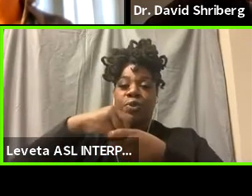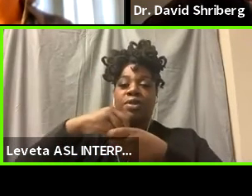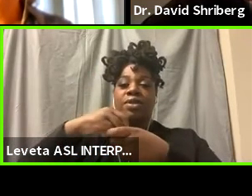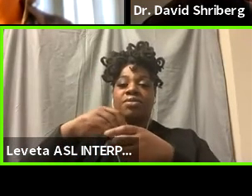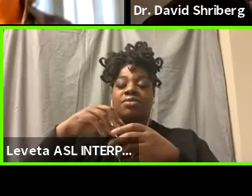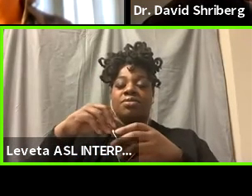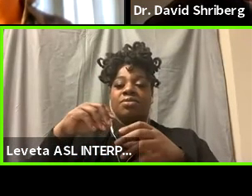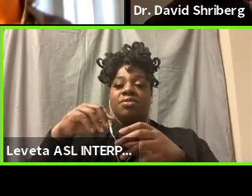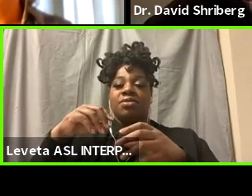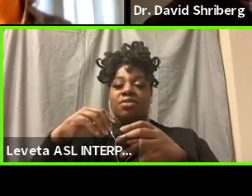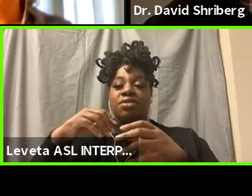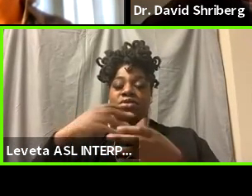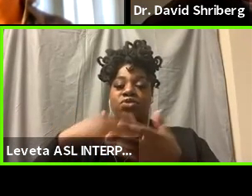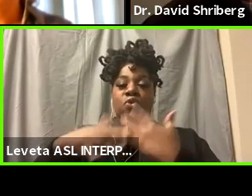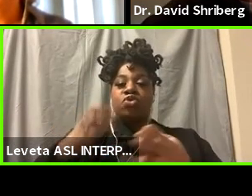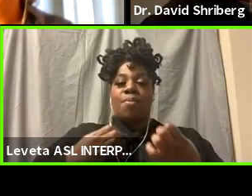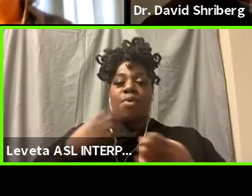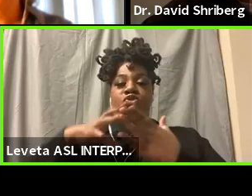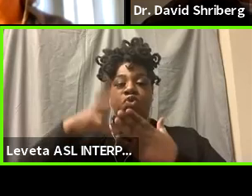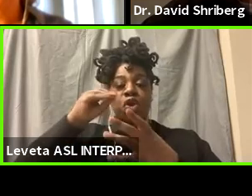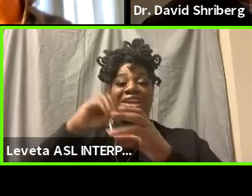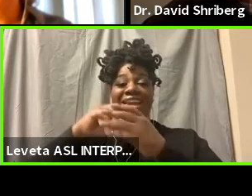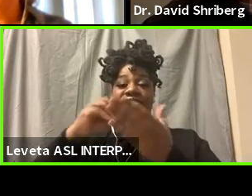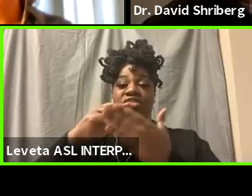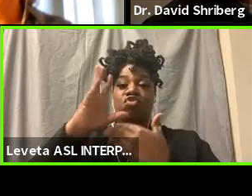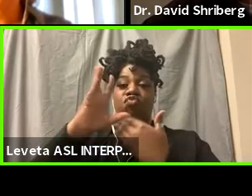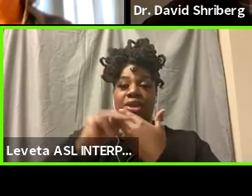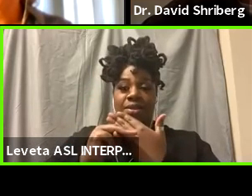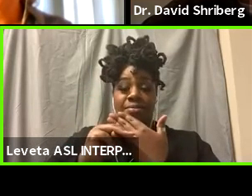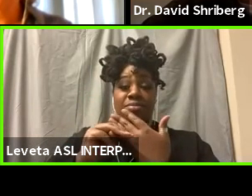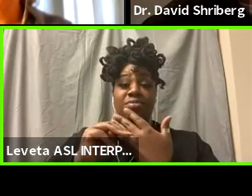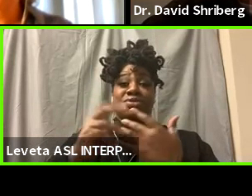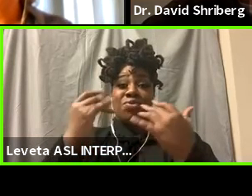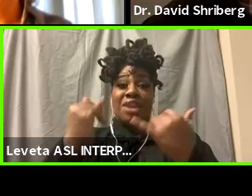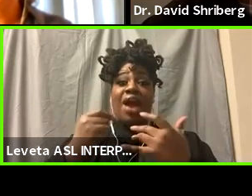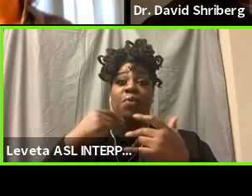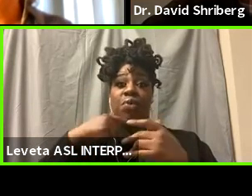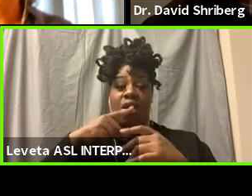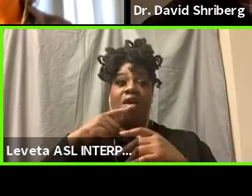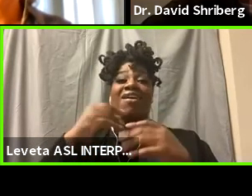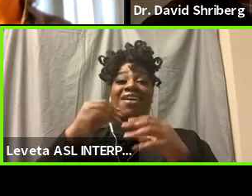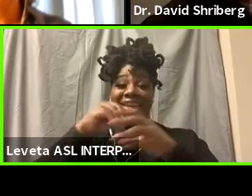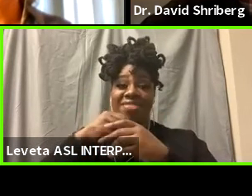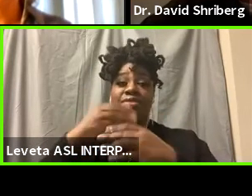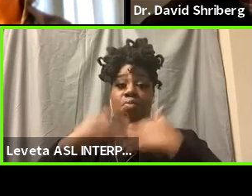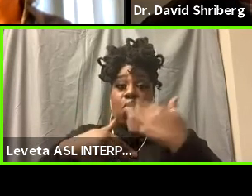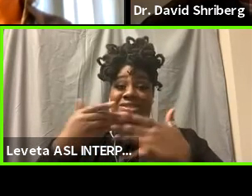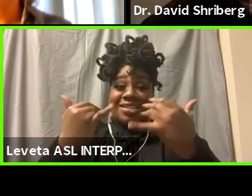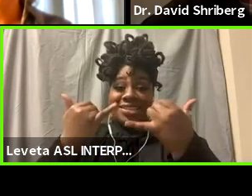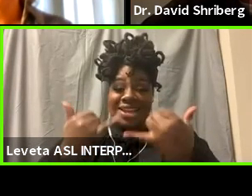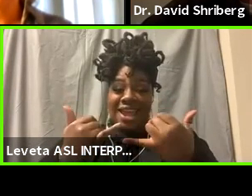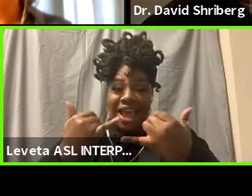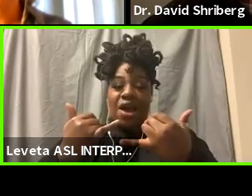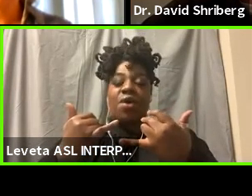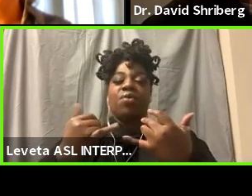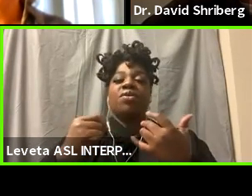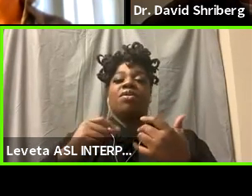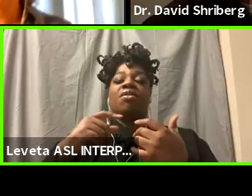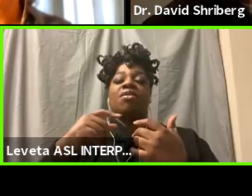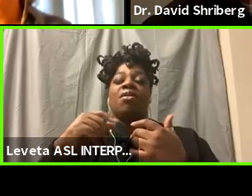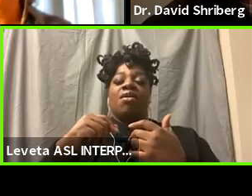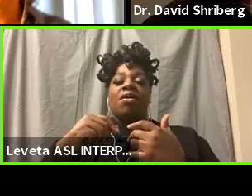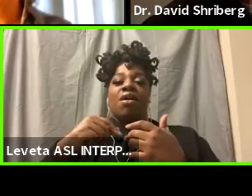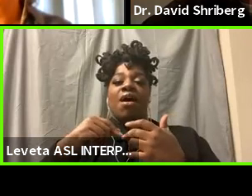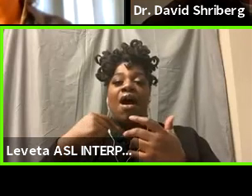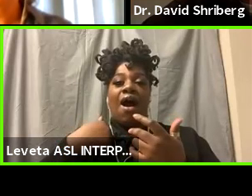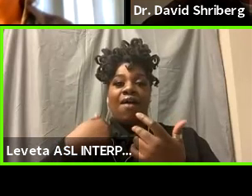that process of really delving into that work and figuring out how we can make the schools have more